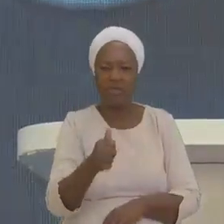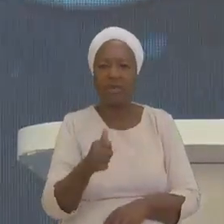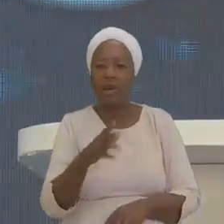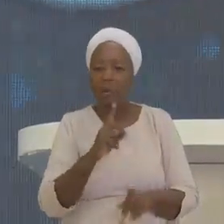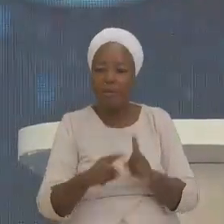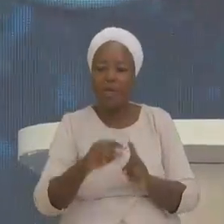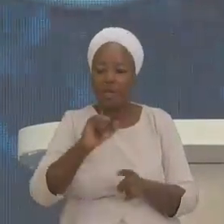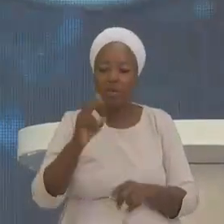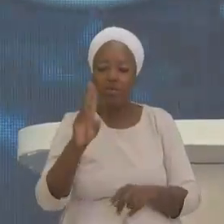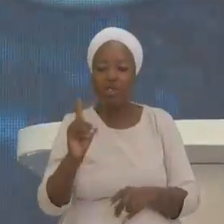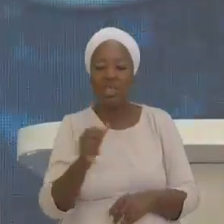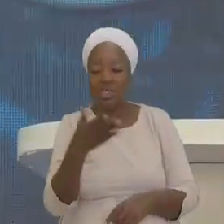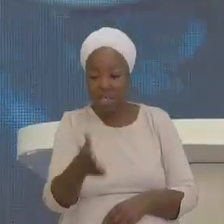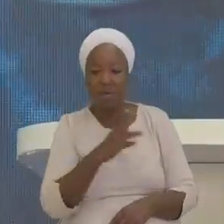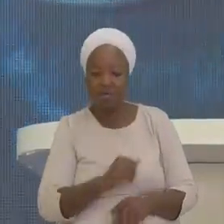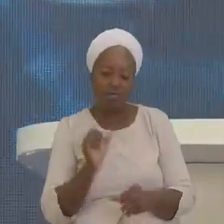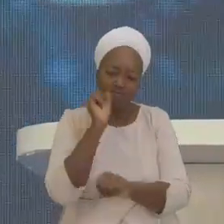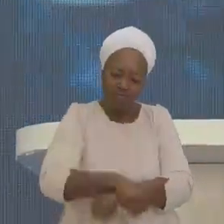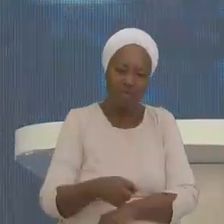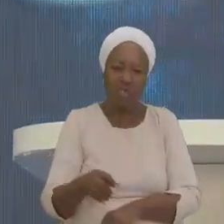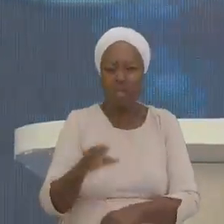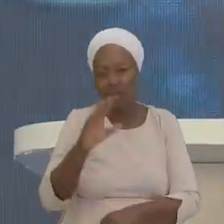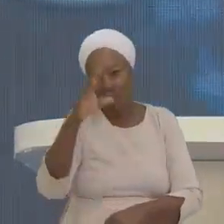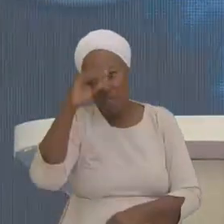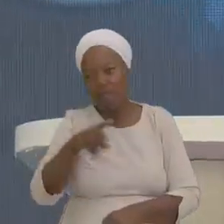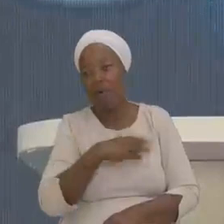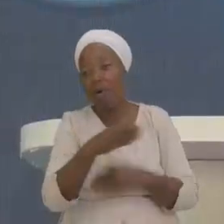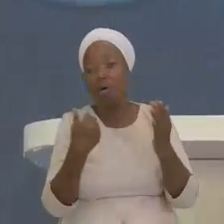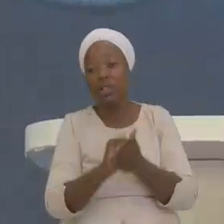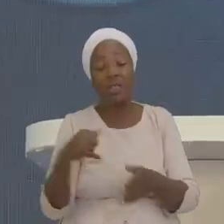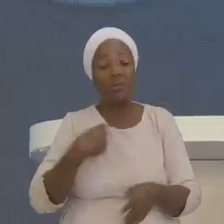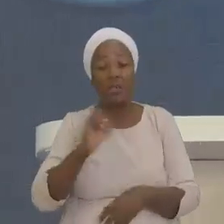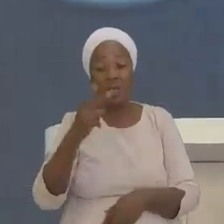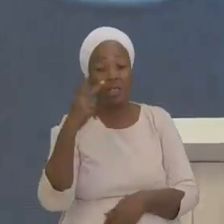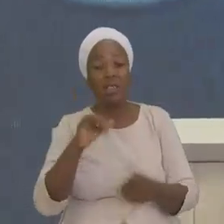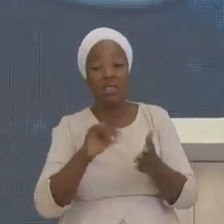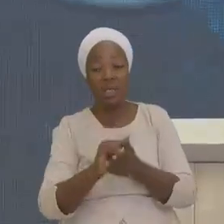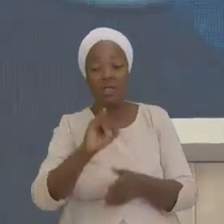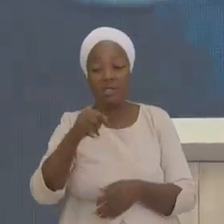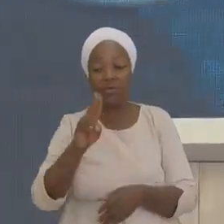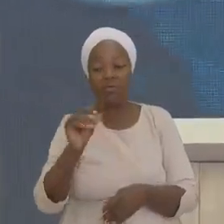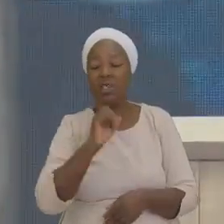him down. All we can see of you is the Judas that is always expressing himself.